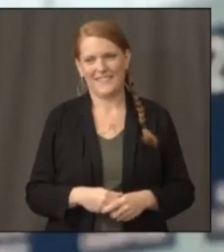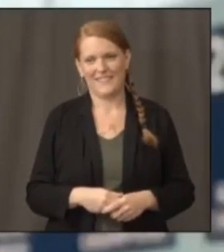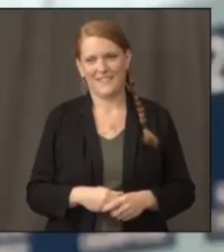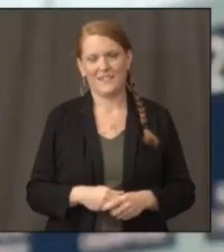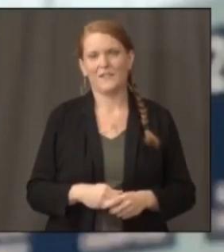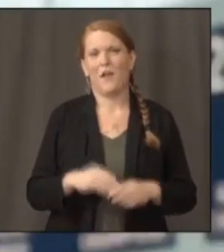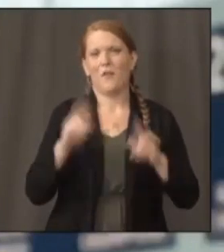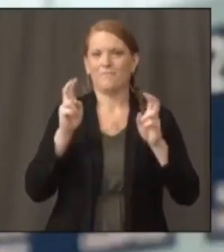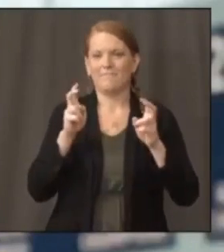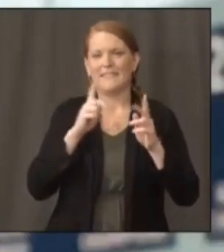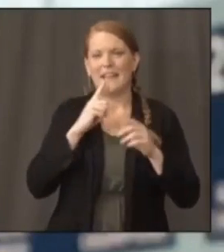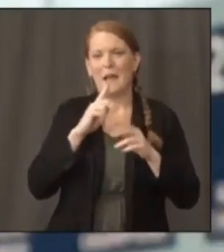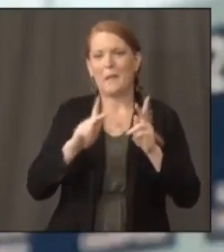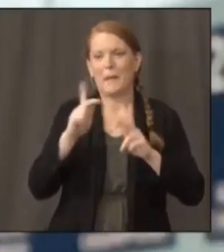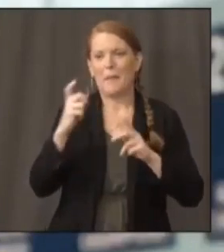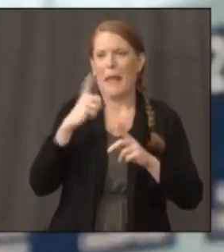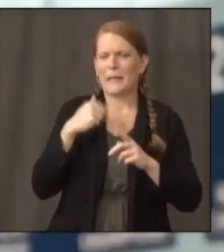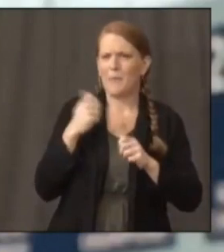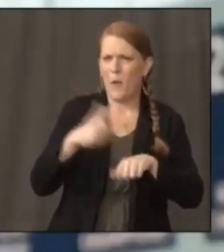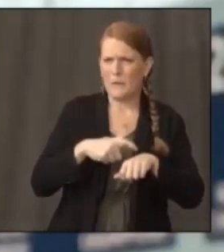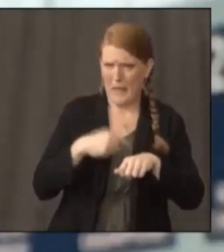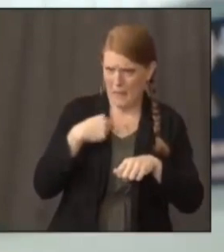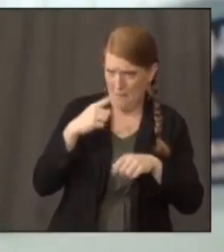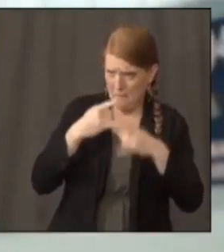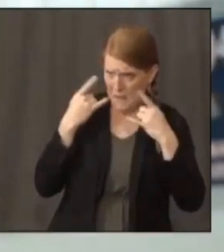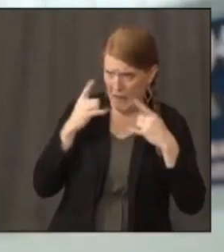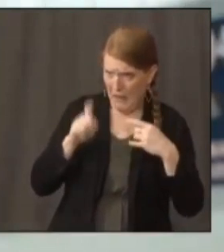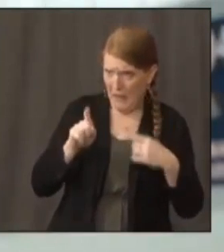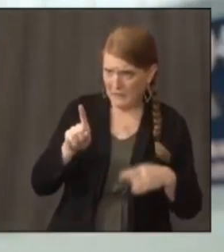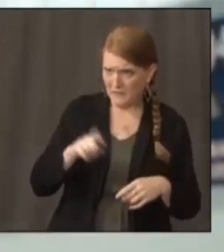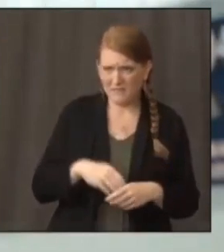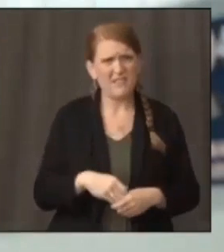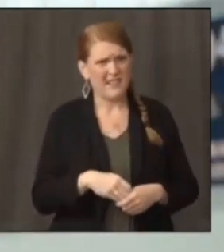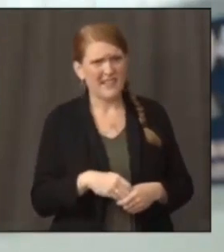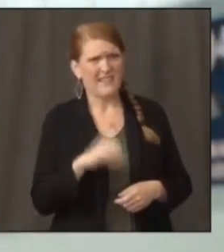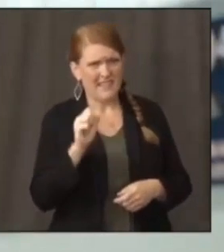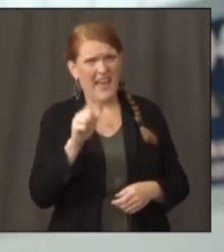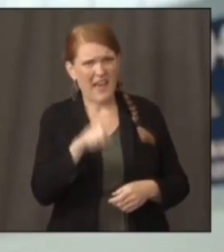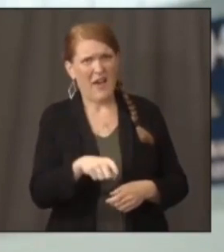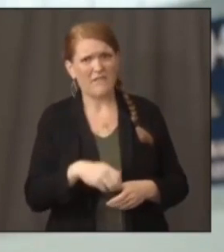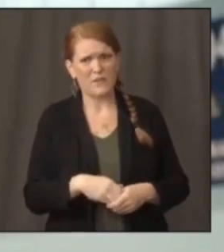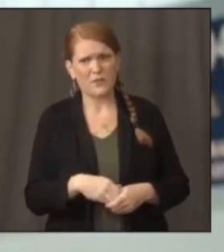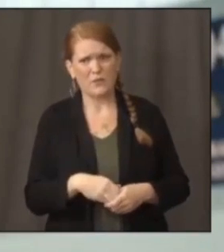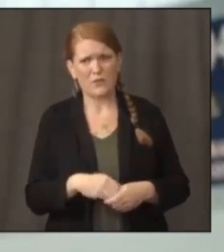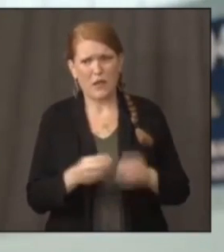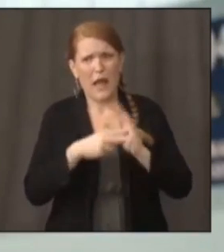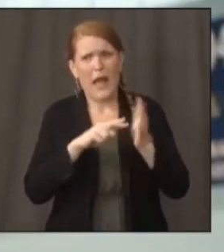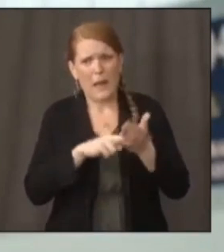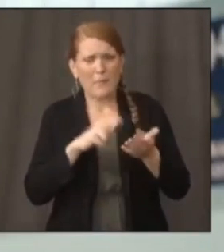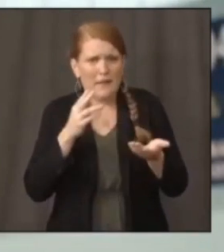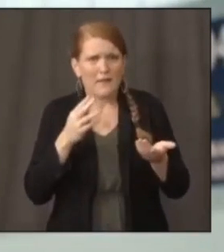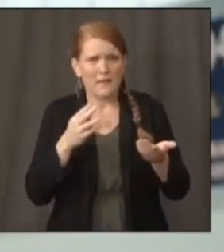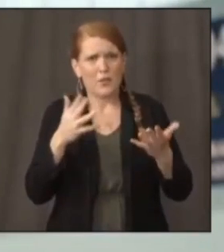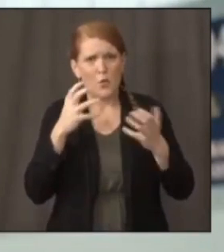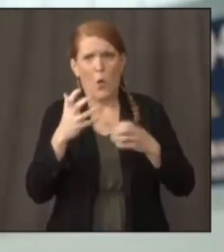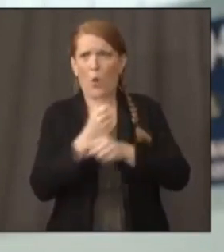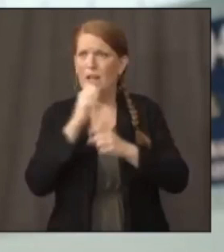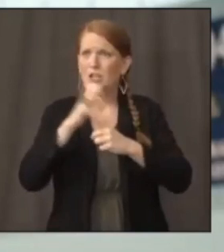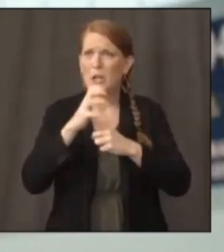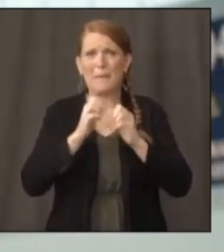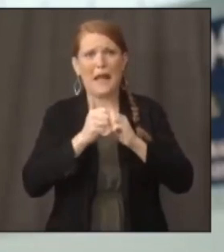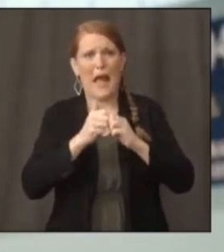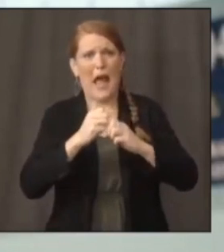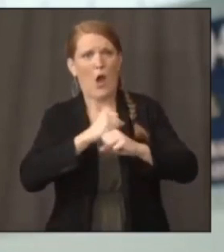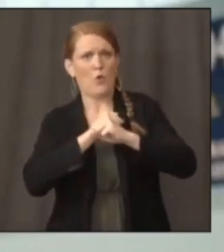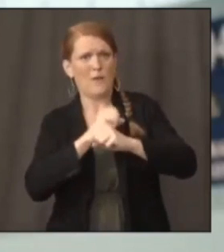People ask me all the time, Gino, do I have to wear a mask? Yeah, you got to wear a mask. I mean, they say defense wins championships, but